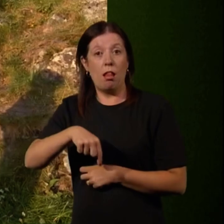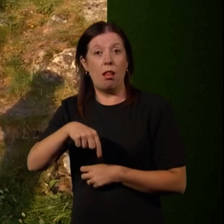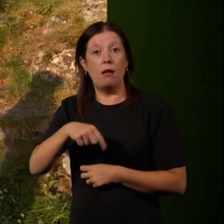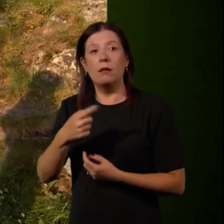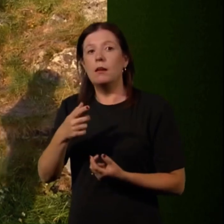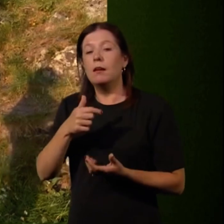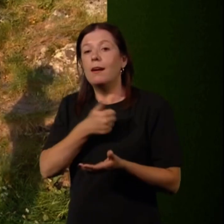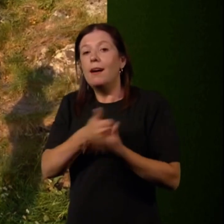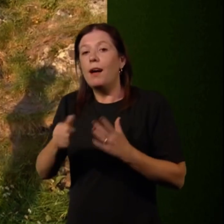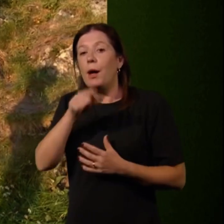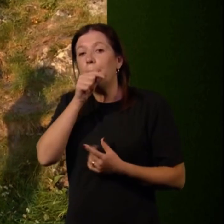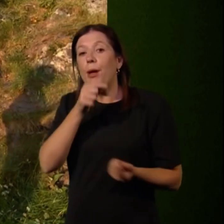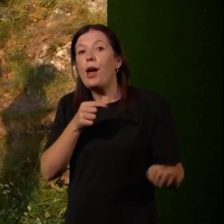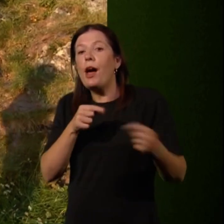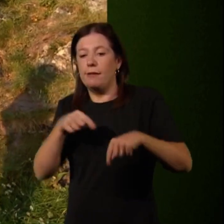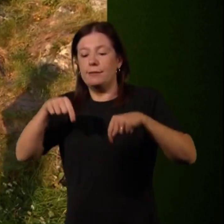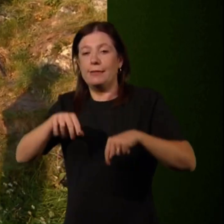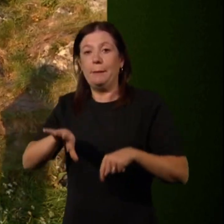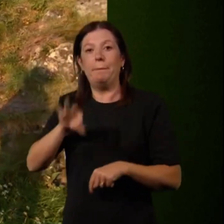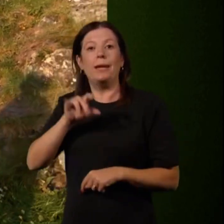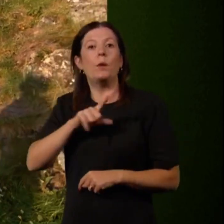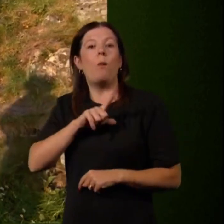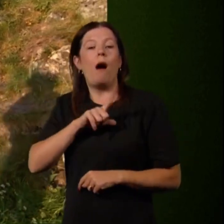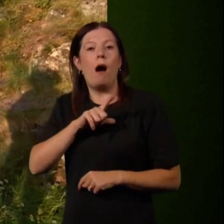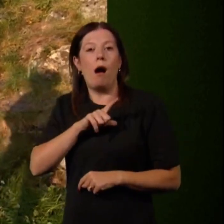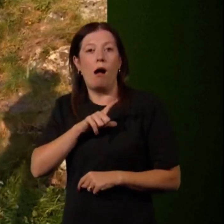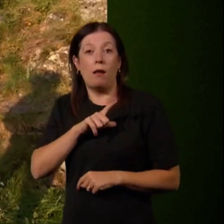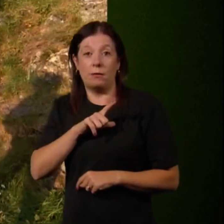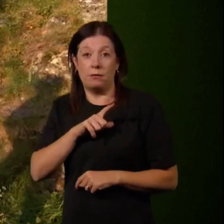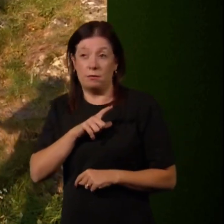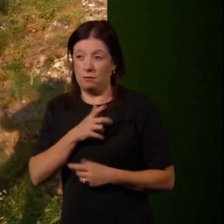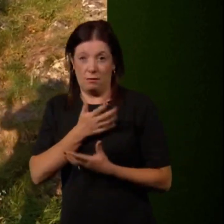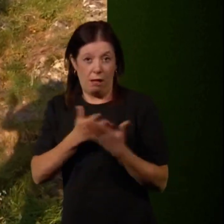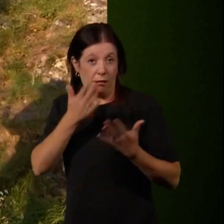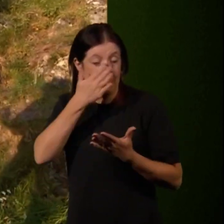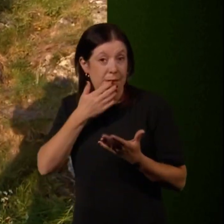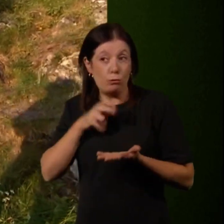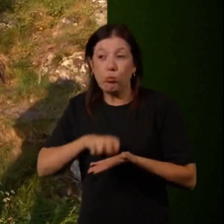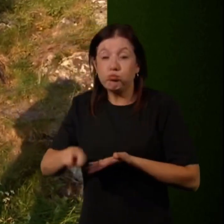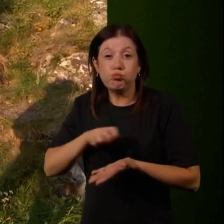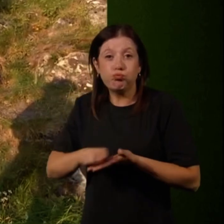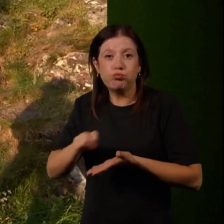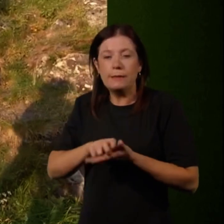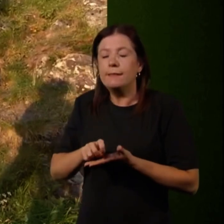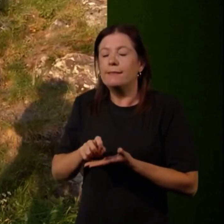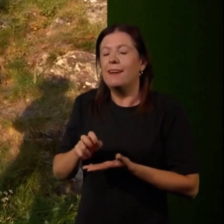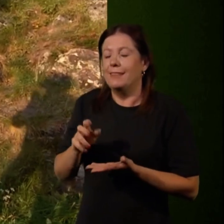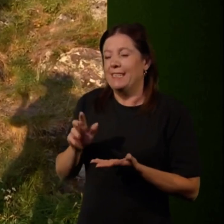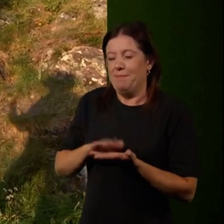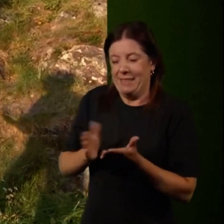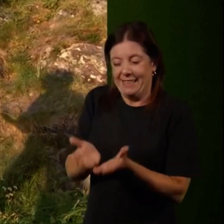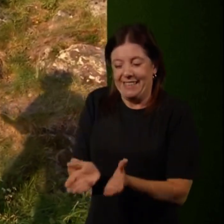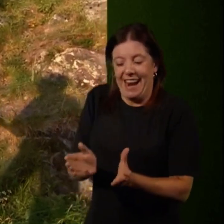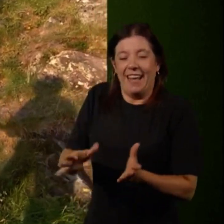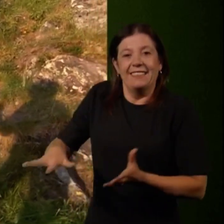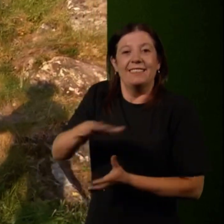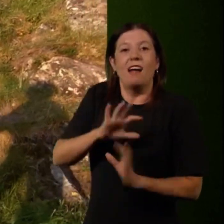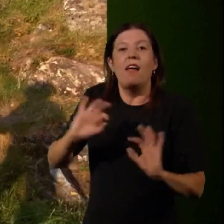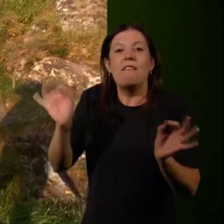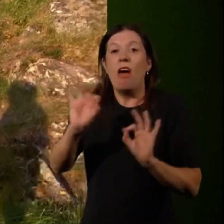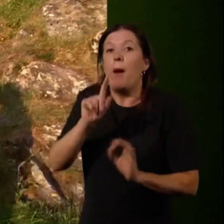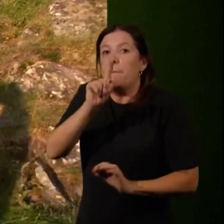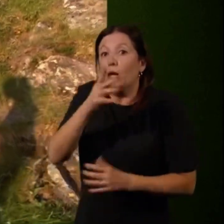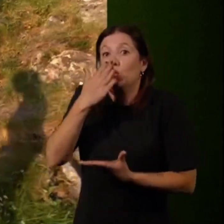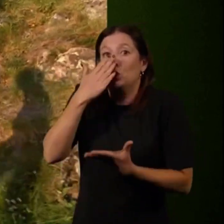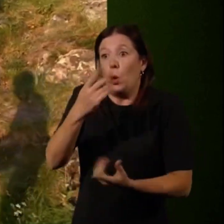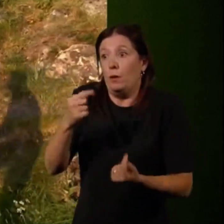why they come here. It's very, very busy here, lots of tourists, heavy footfall, so there are no actual birds nesting here, but we can get into the habitat and see